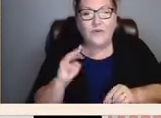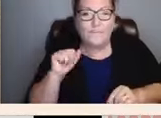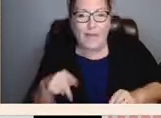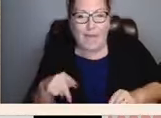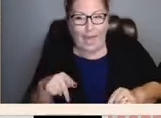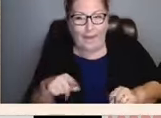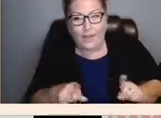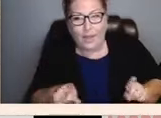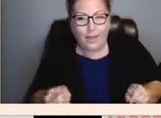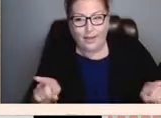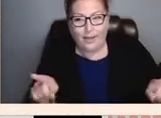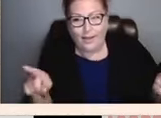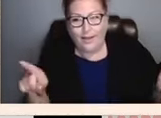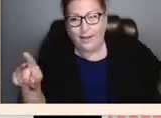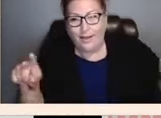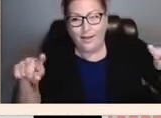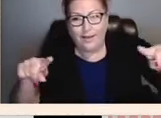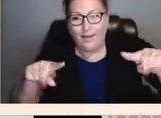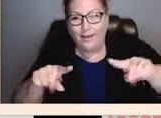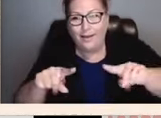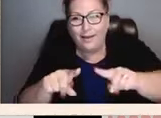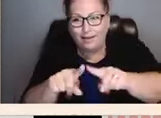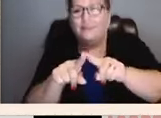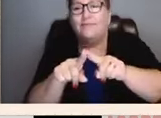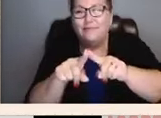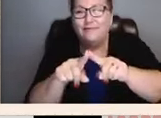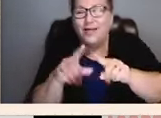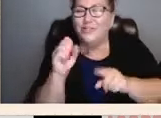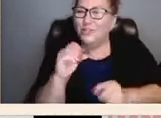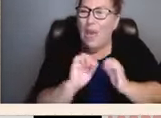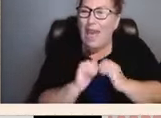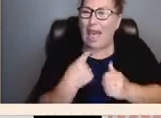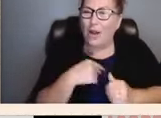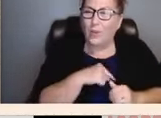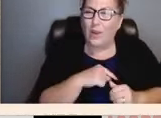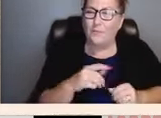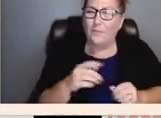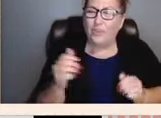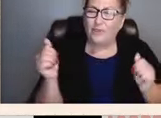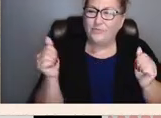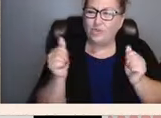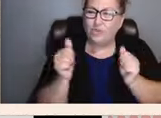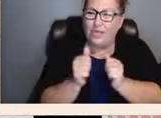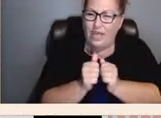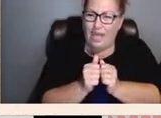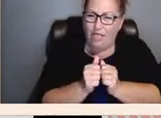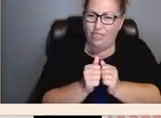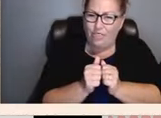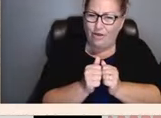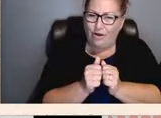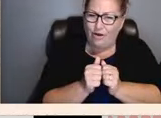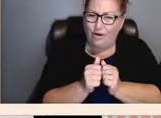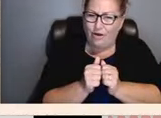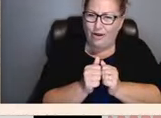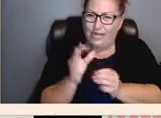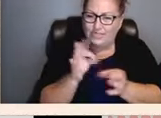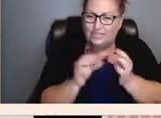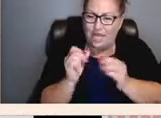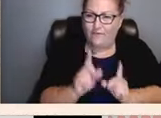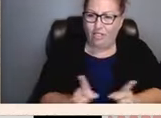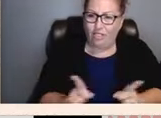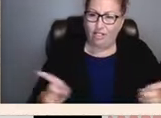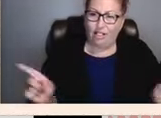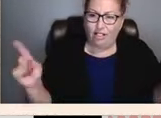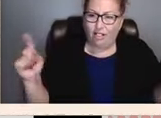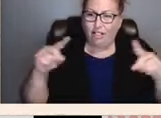on the map, a different journey. So how do we put those two routes together? And that's the beauty